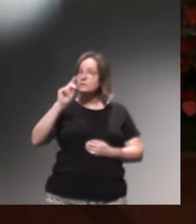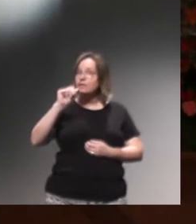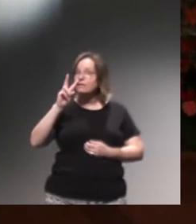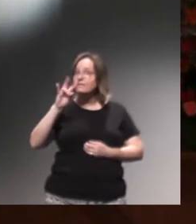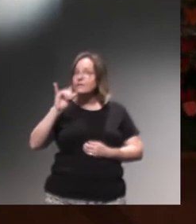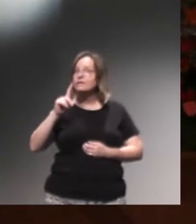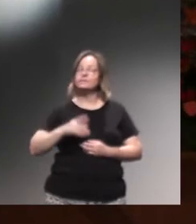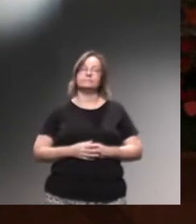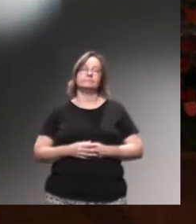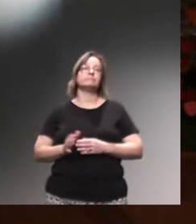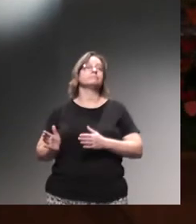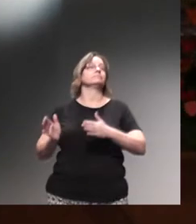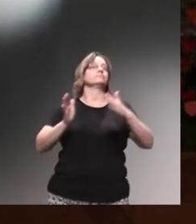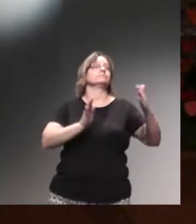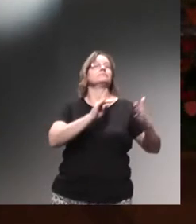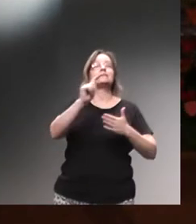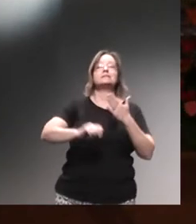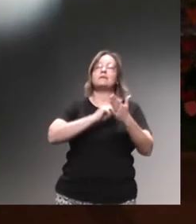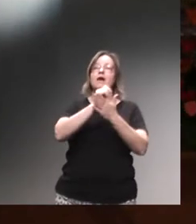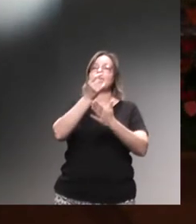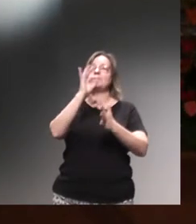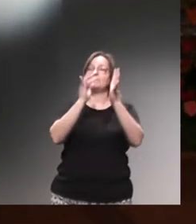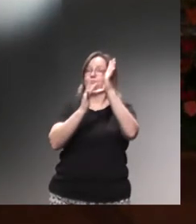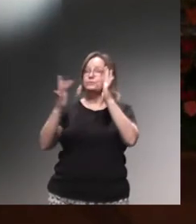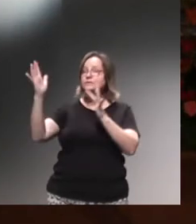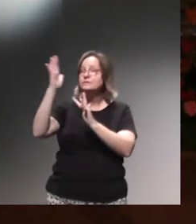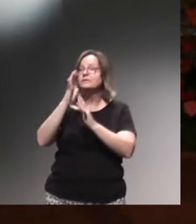Jesus or today,